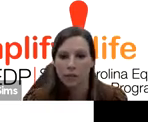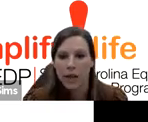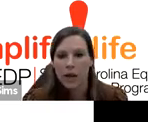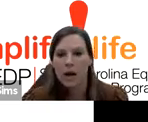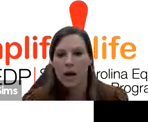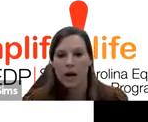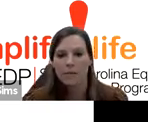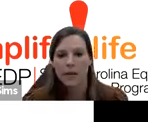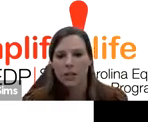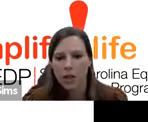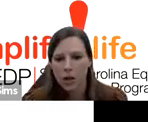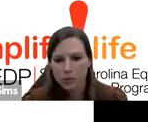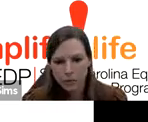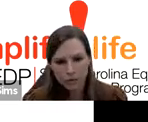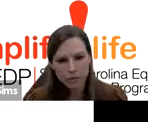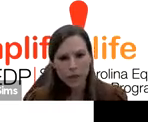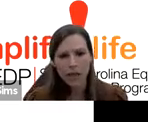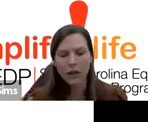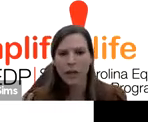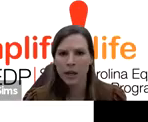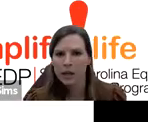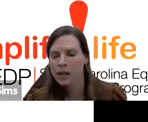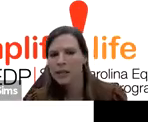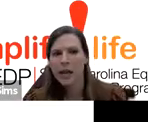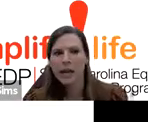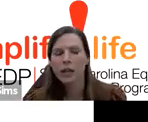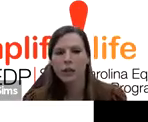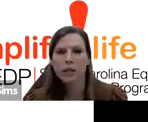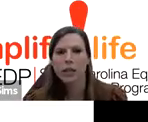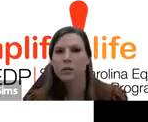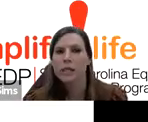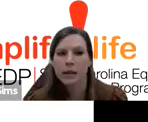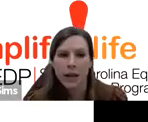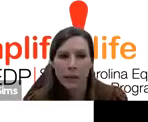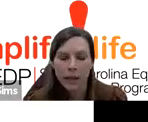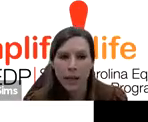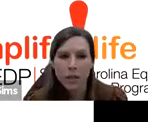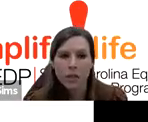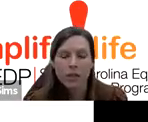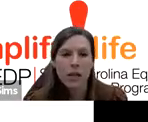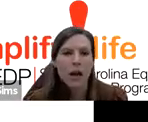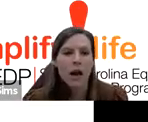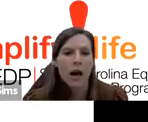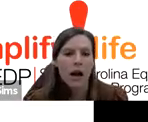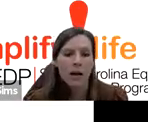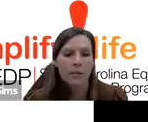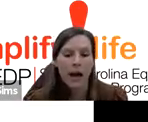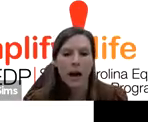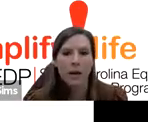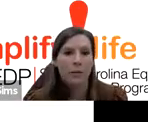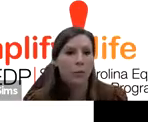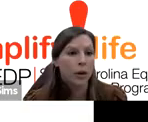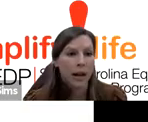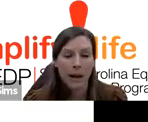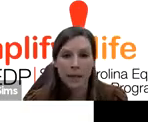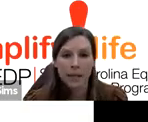application. And so if you're hearing this and you're interested in receiving applications,